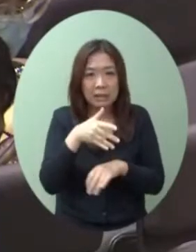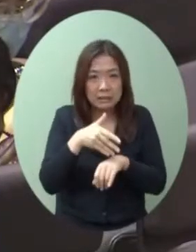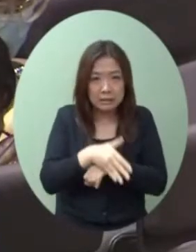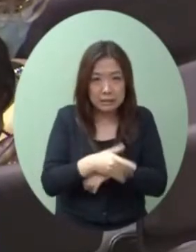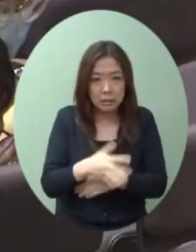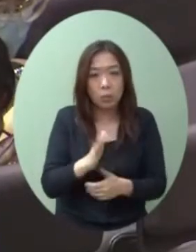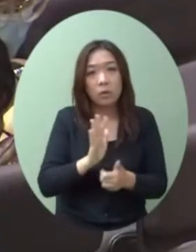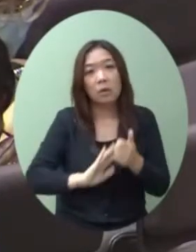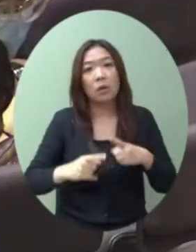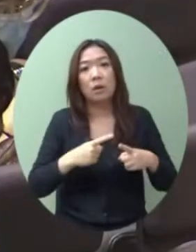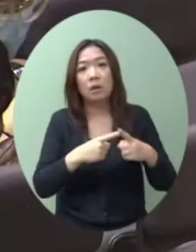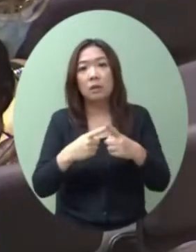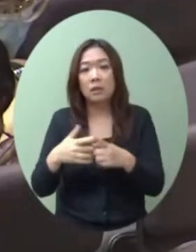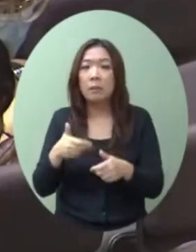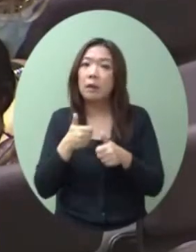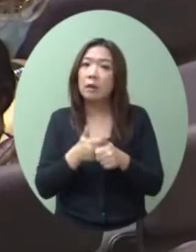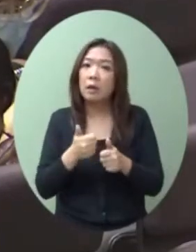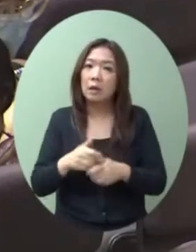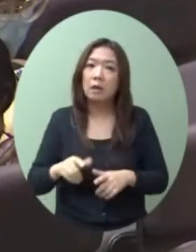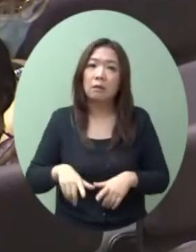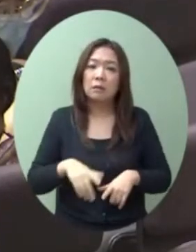database be updated?